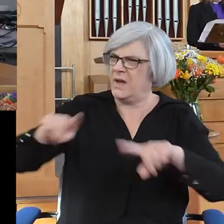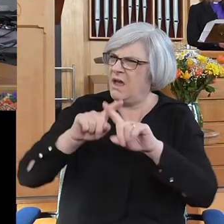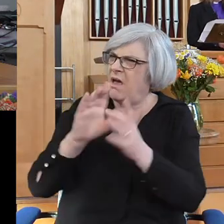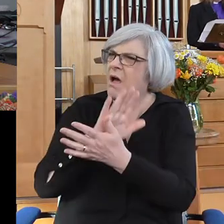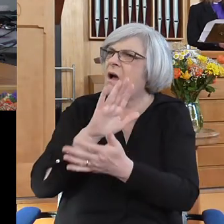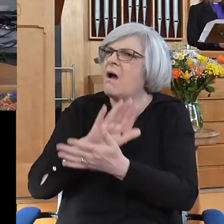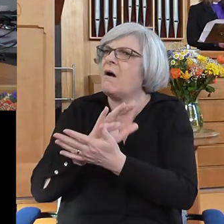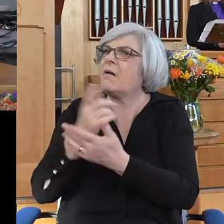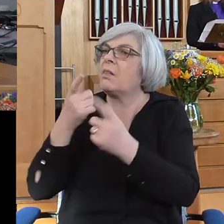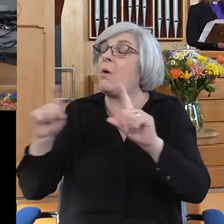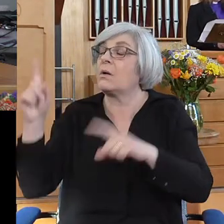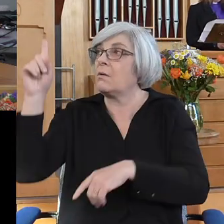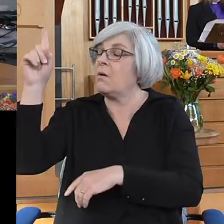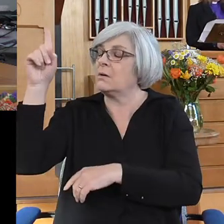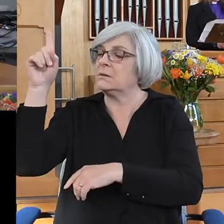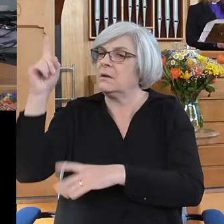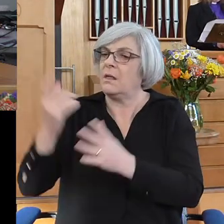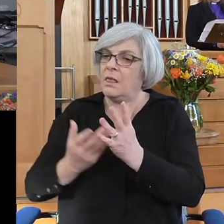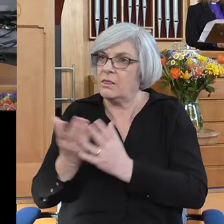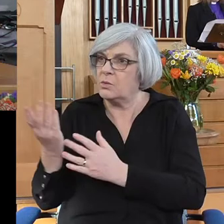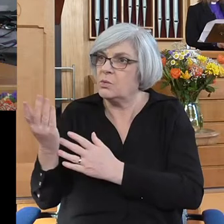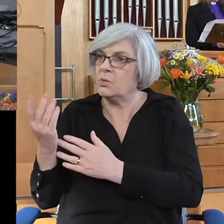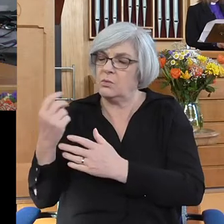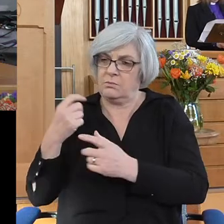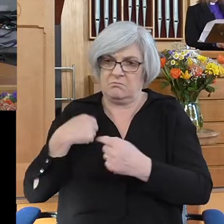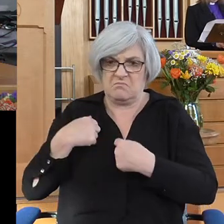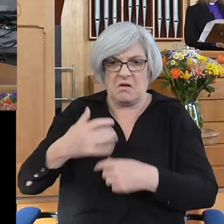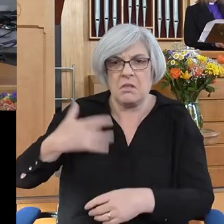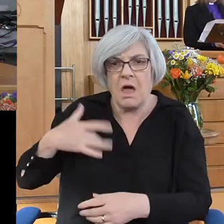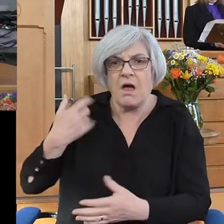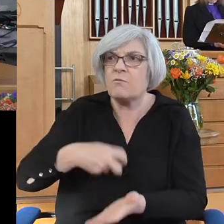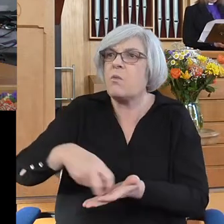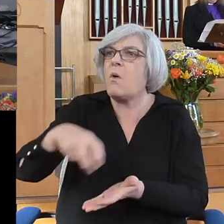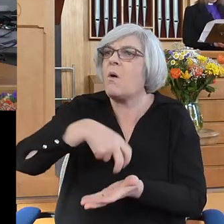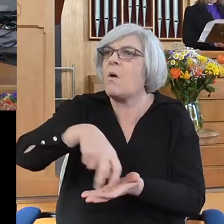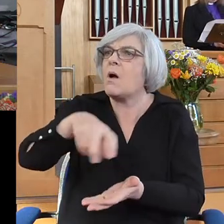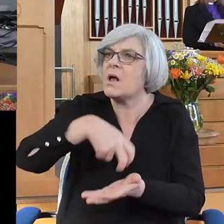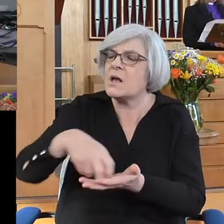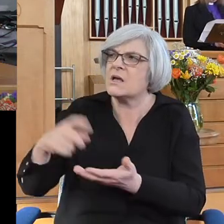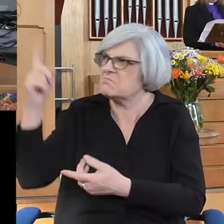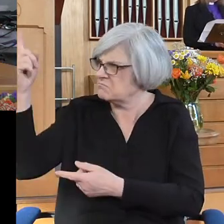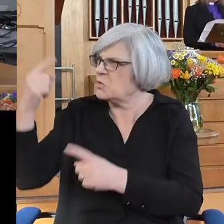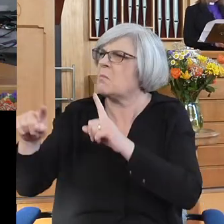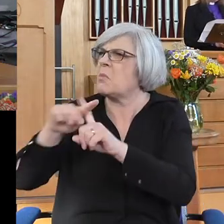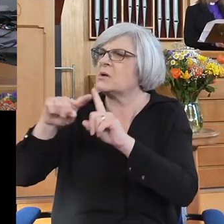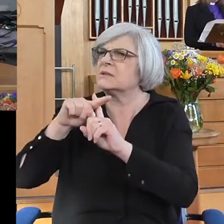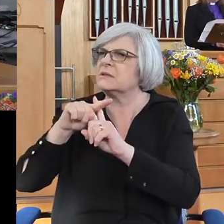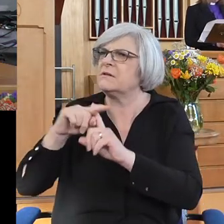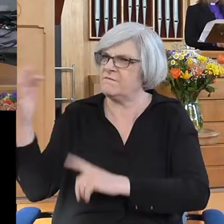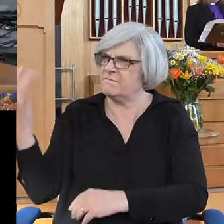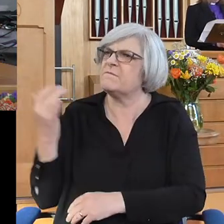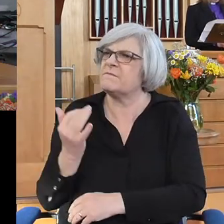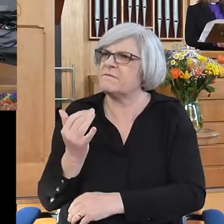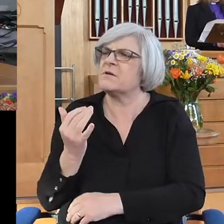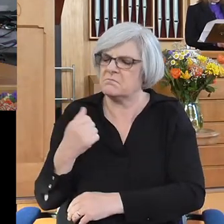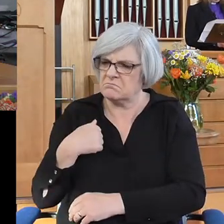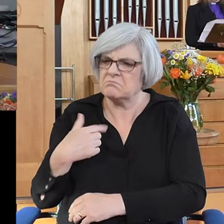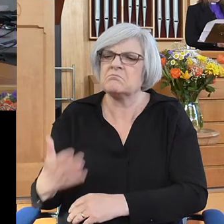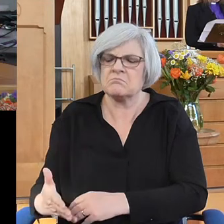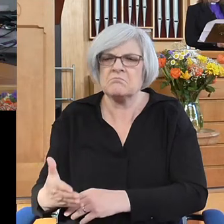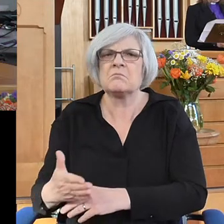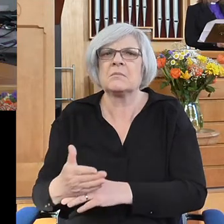thankful, Lord our God, that through the walk of our lives, you are a constant presence. If